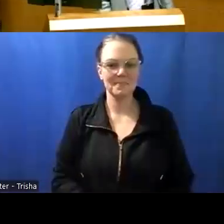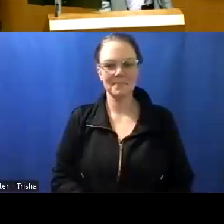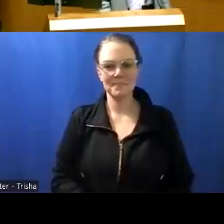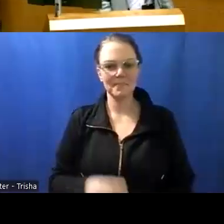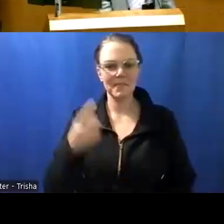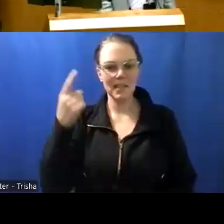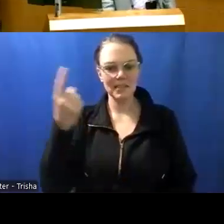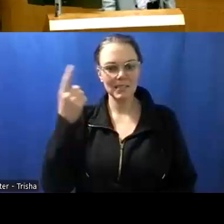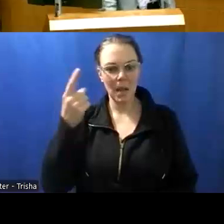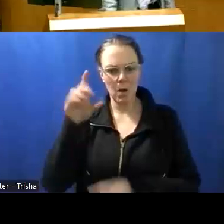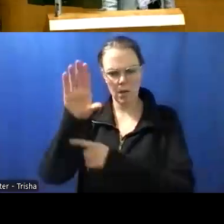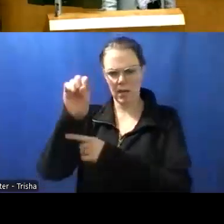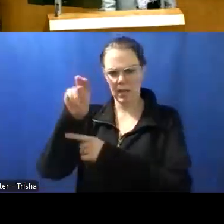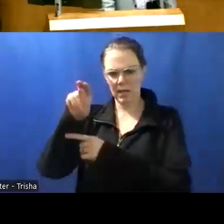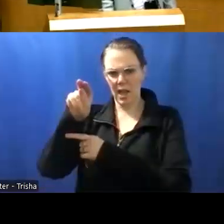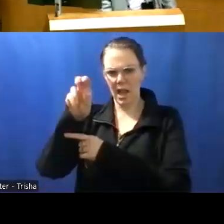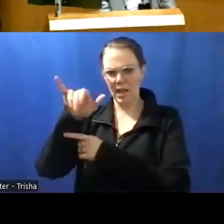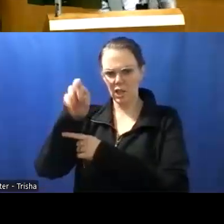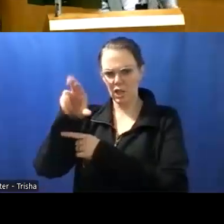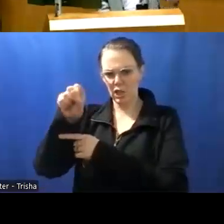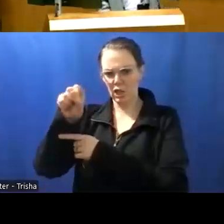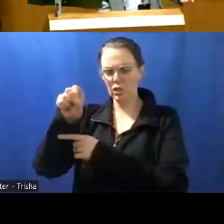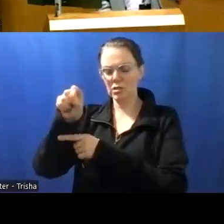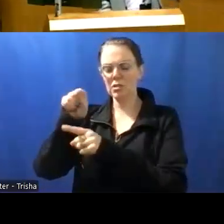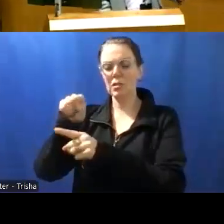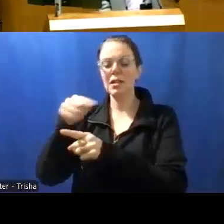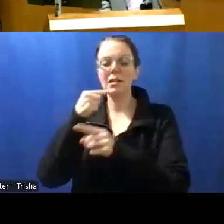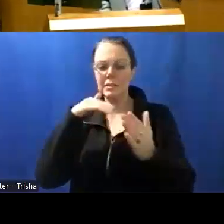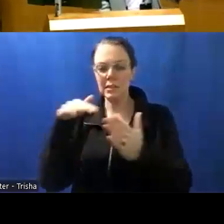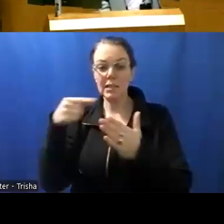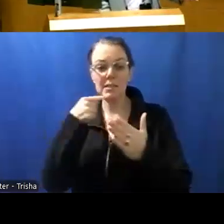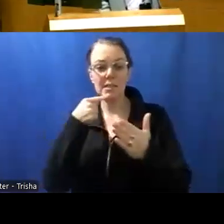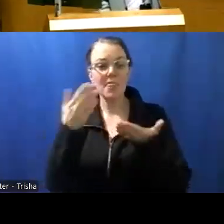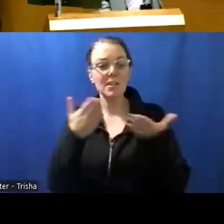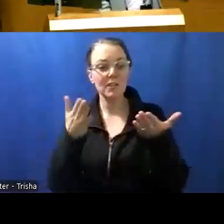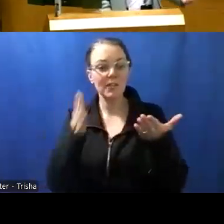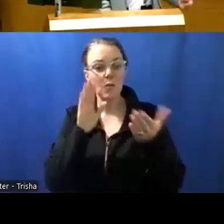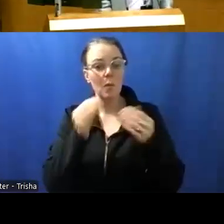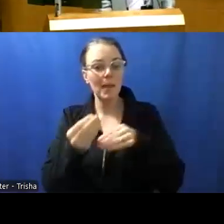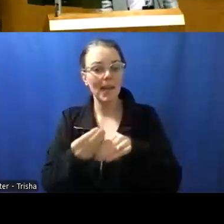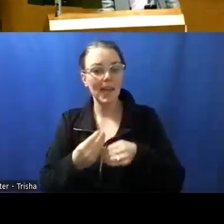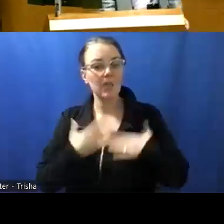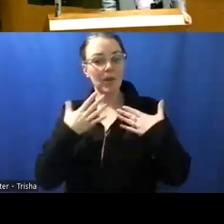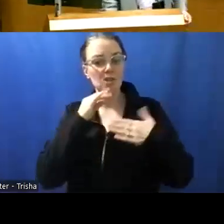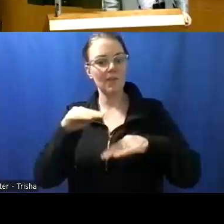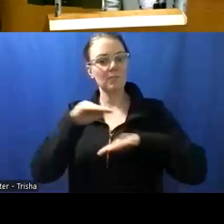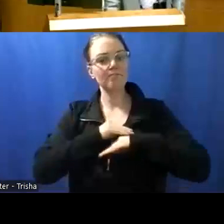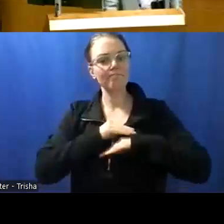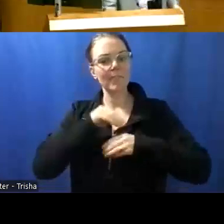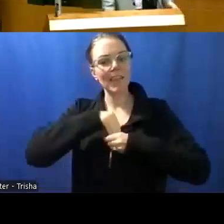Conyers even went so far as to say that the services would be enriched by meeting the internal needs. So this is basically what I'm saying again.